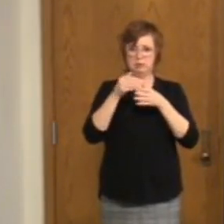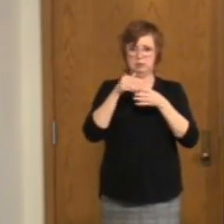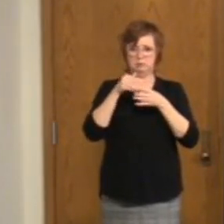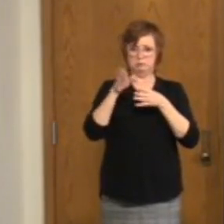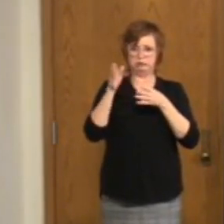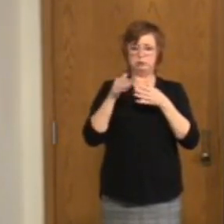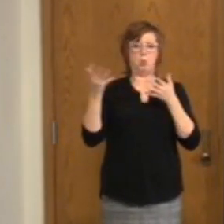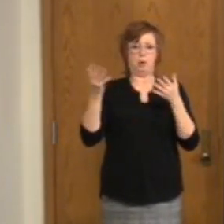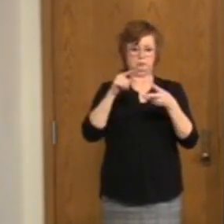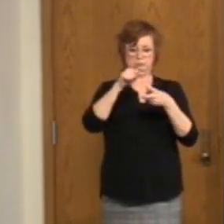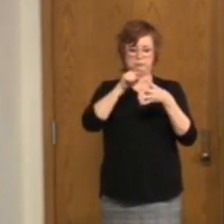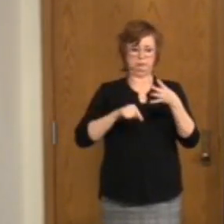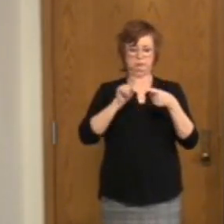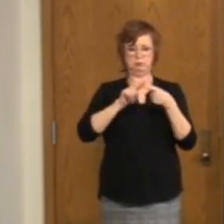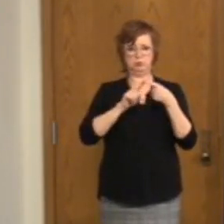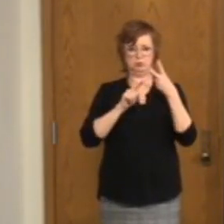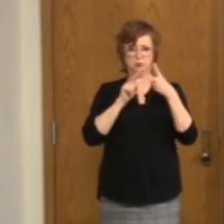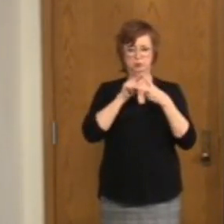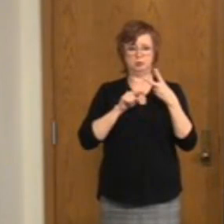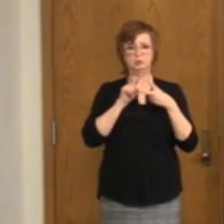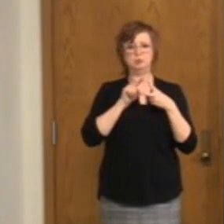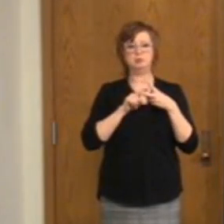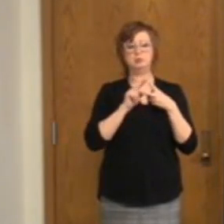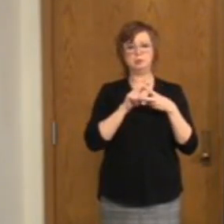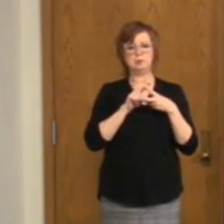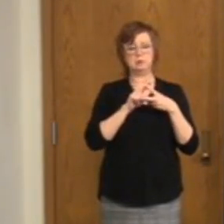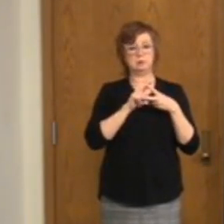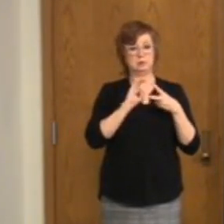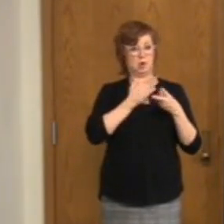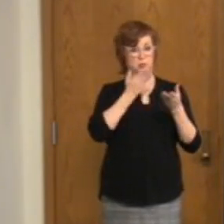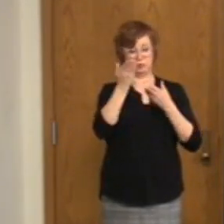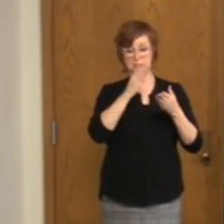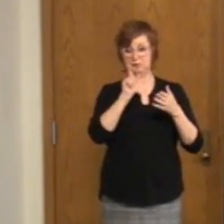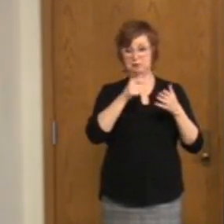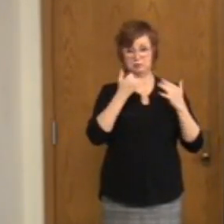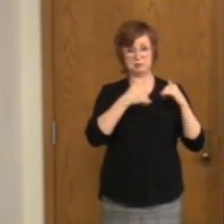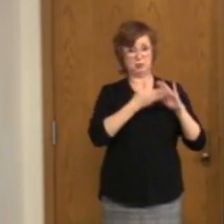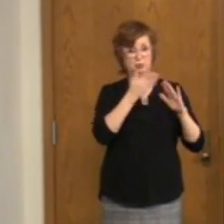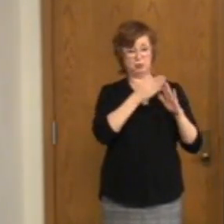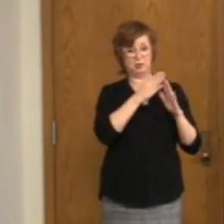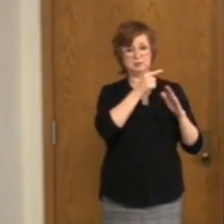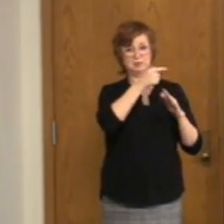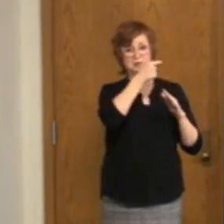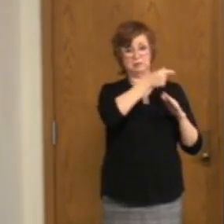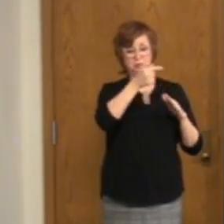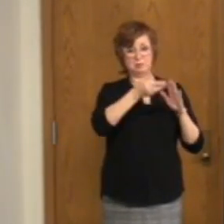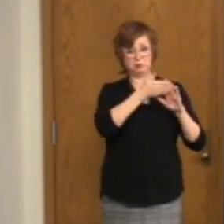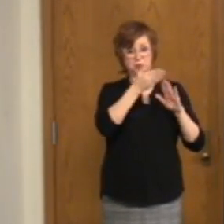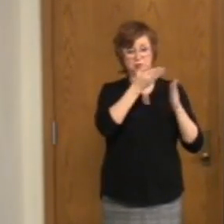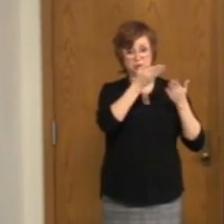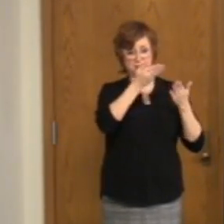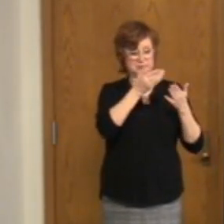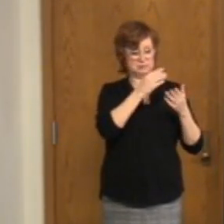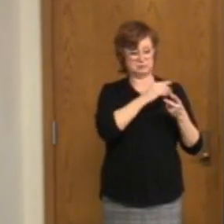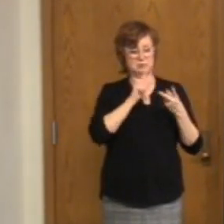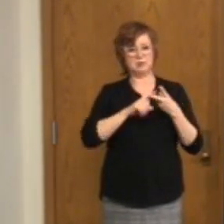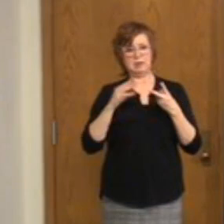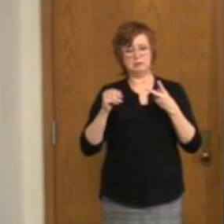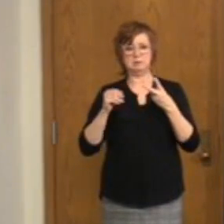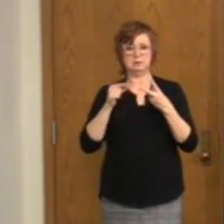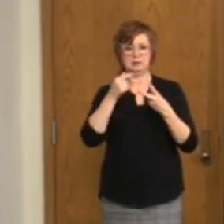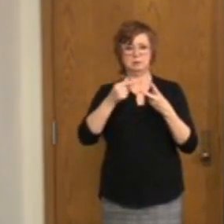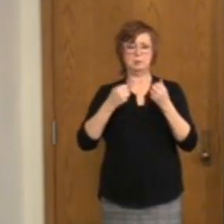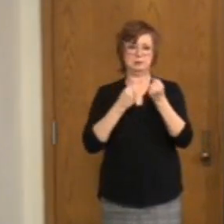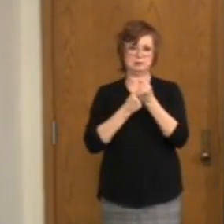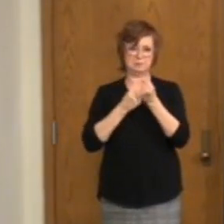expect from the provincial government. Those will continue to be provided. And two would be the support of this government to ensure that we can